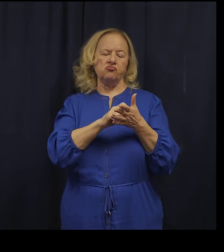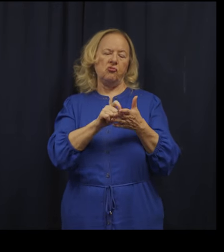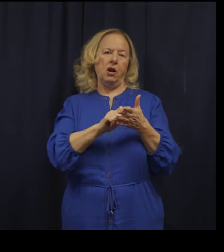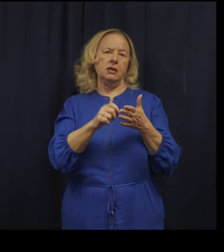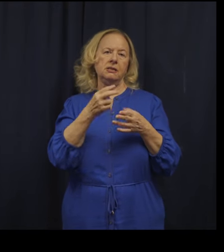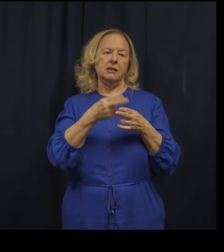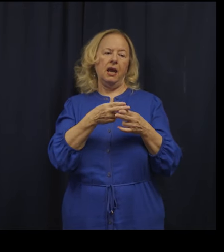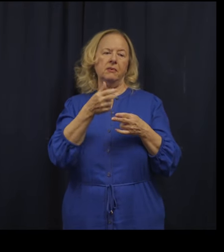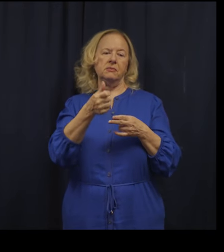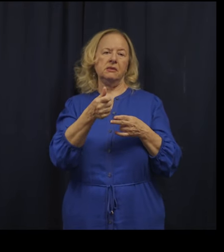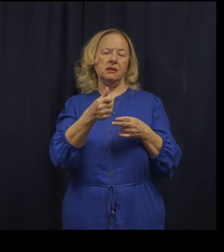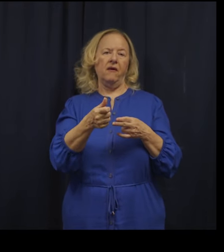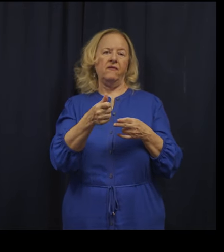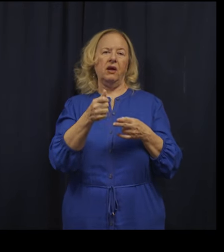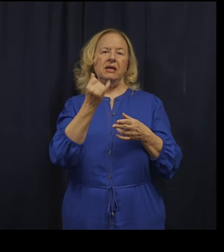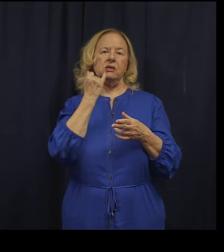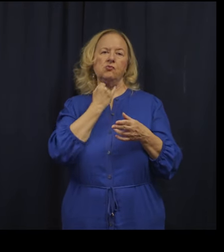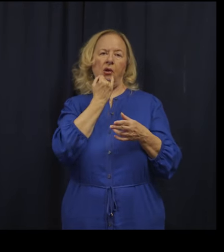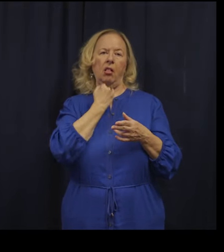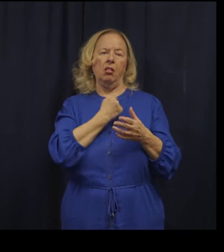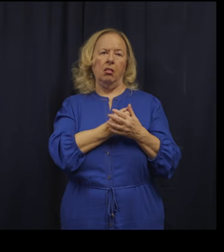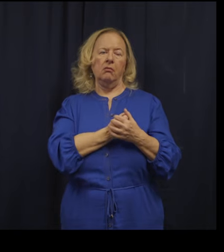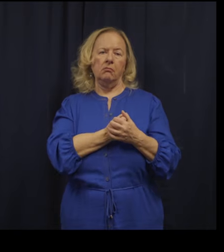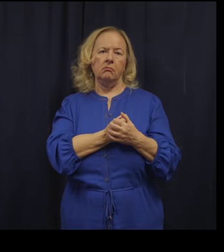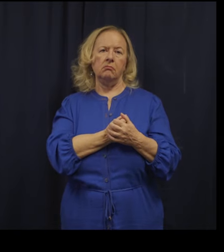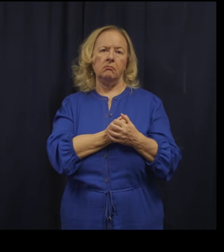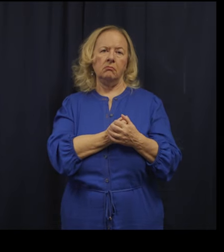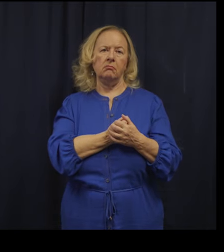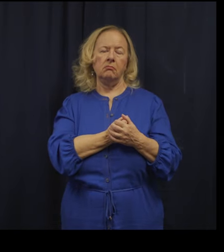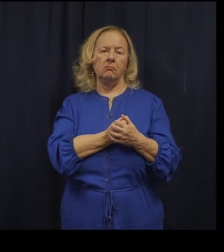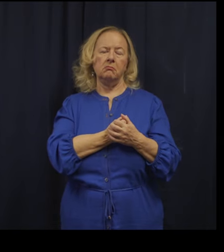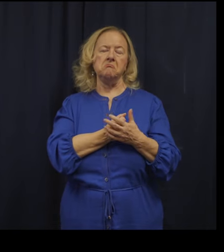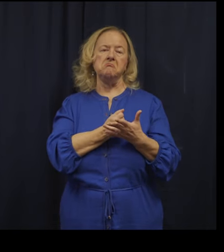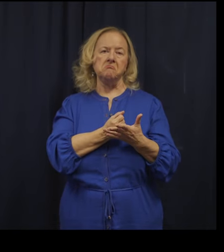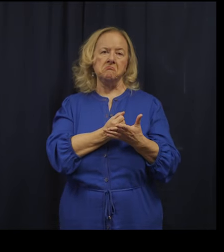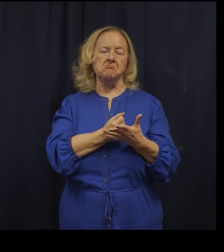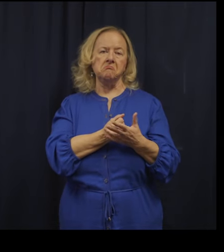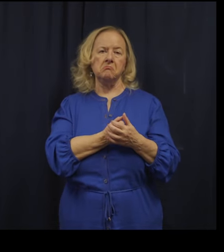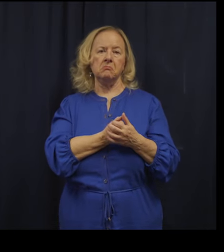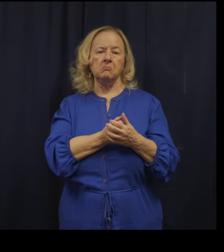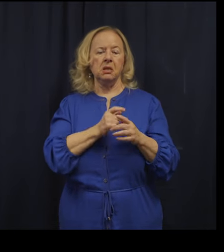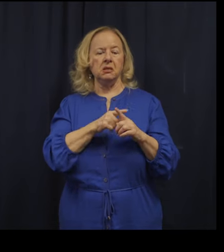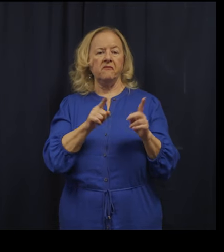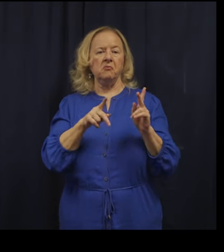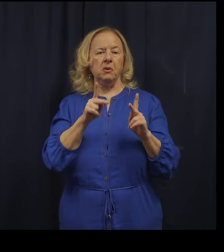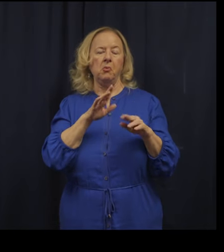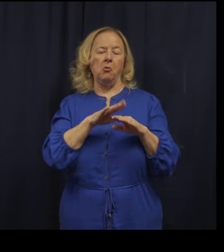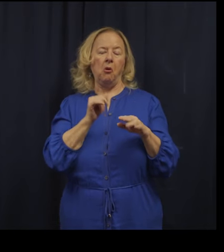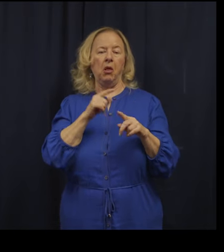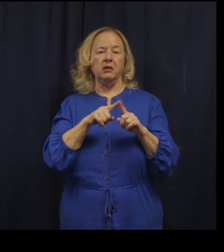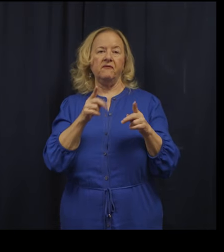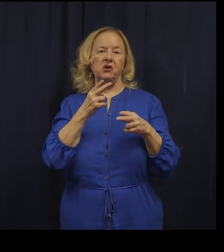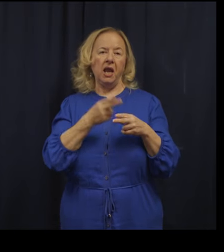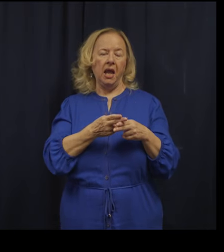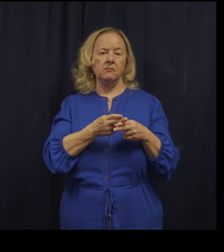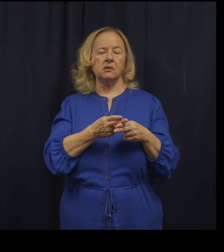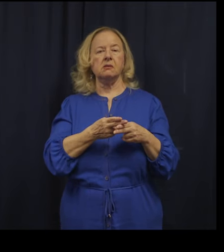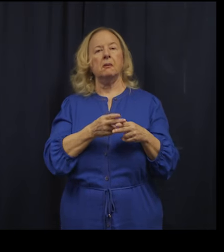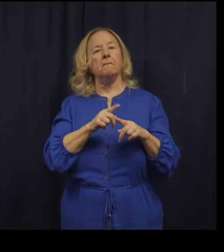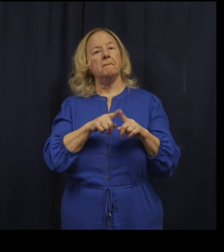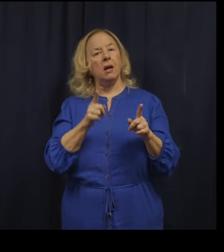and surname himself by the name of Israel. Wow, different people are going to call on different names, but